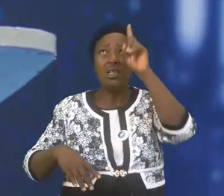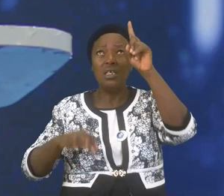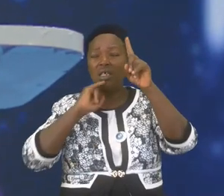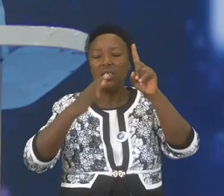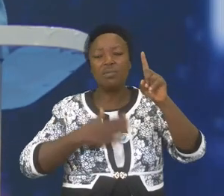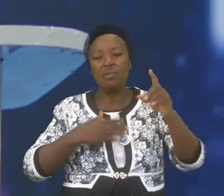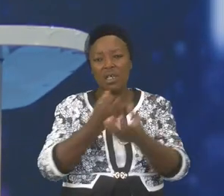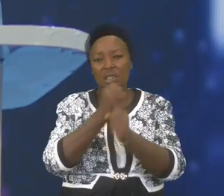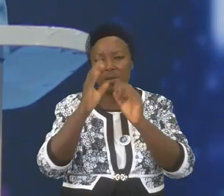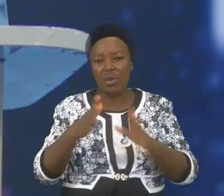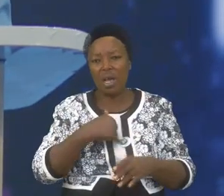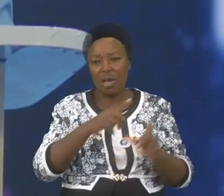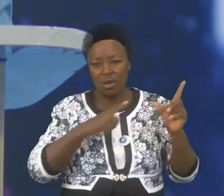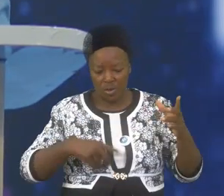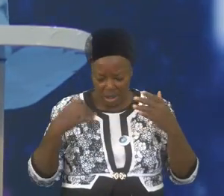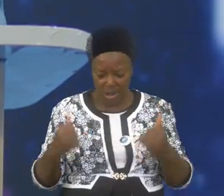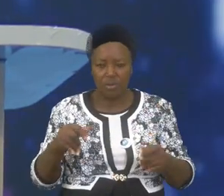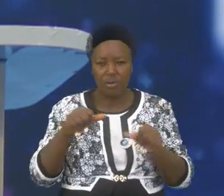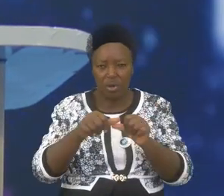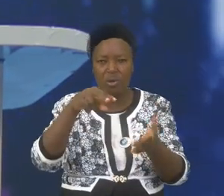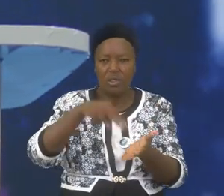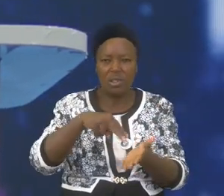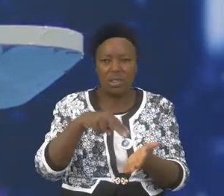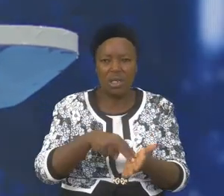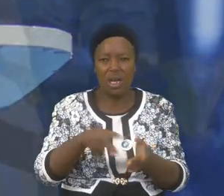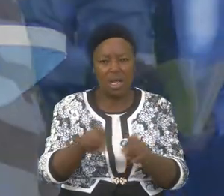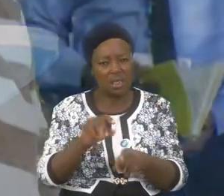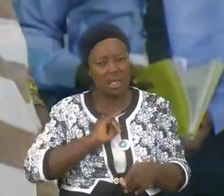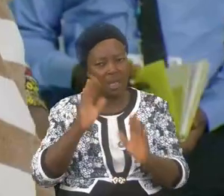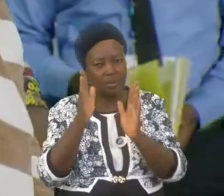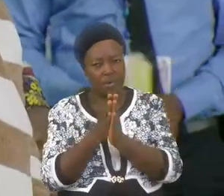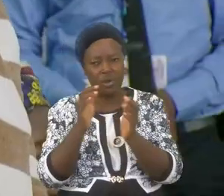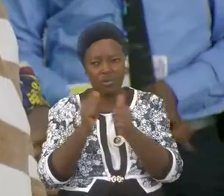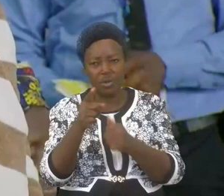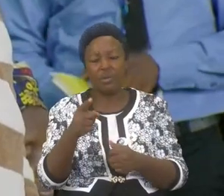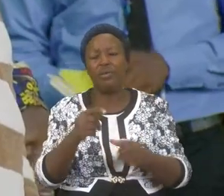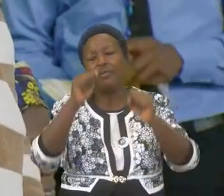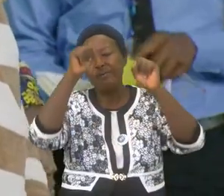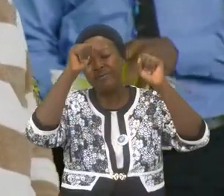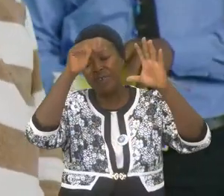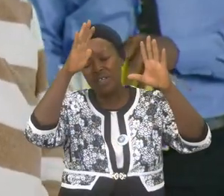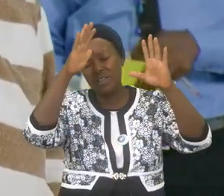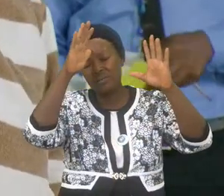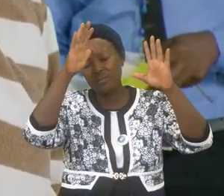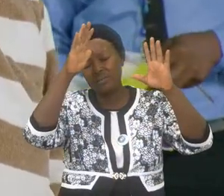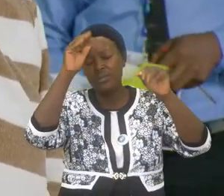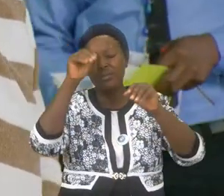I pray with you. Father, in Jesus' name, we thank you because